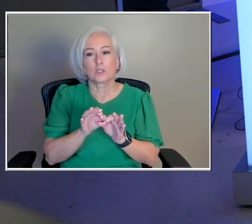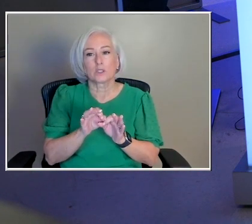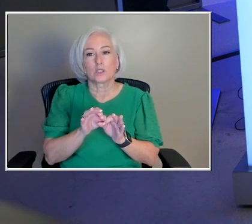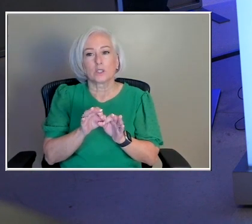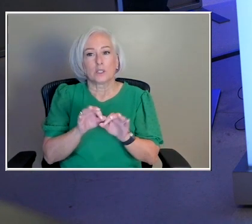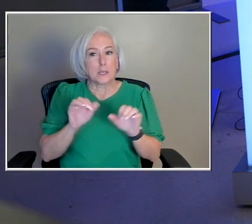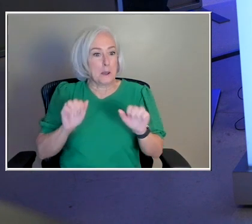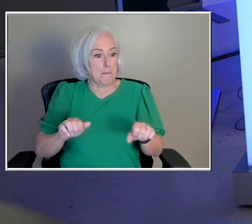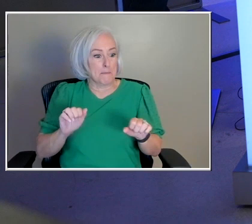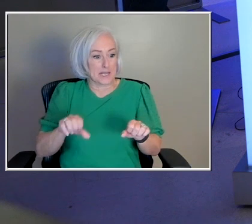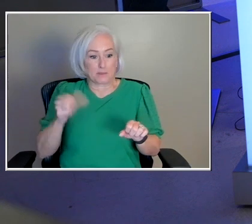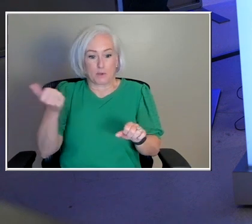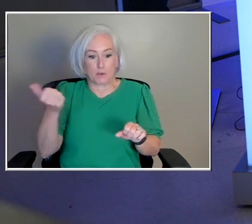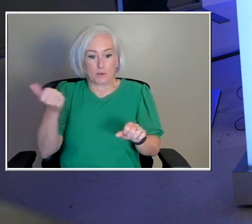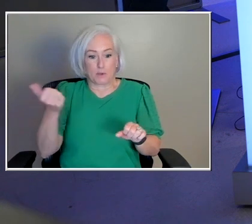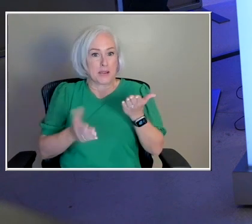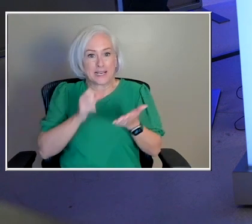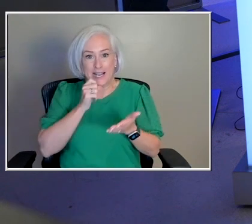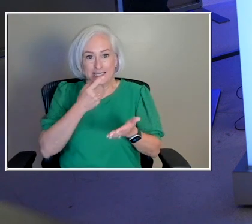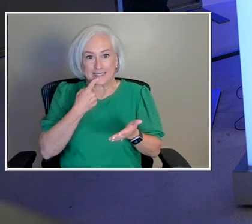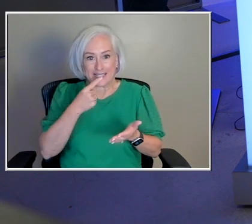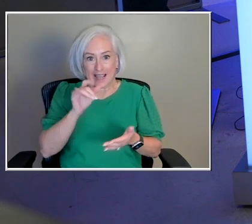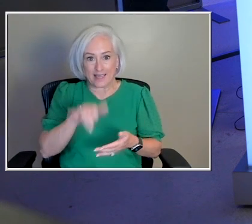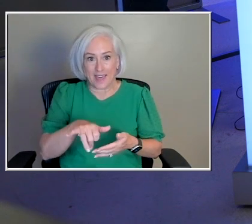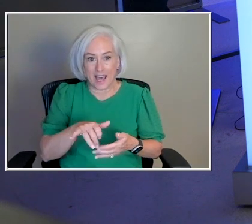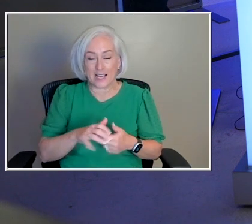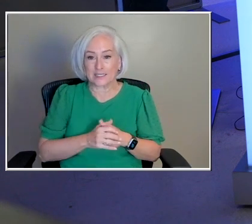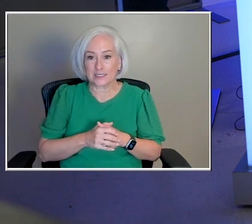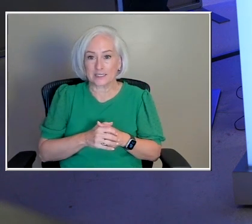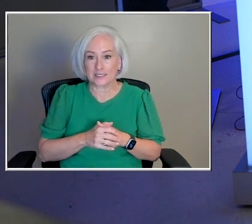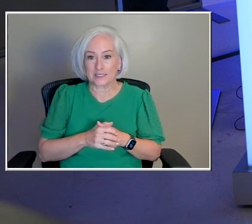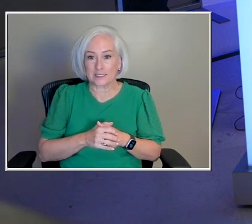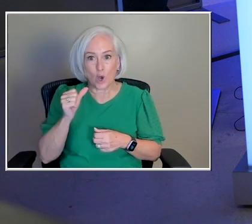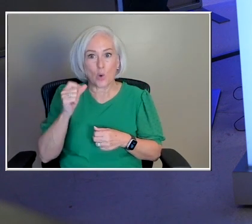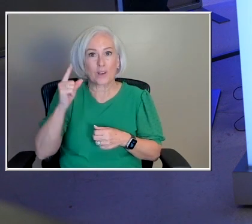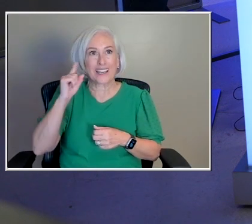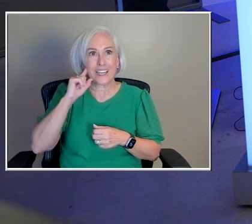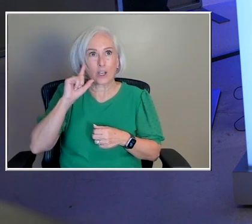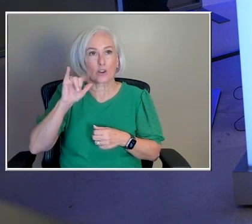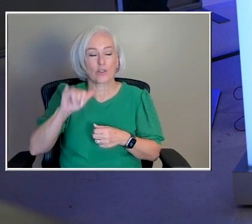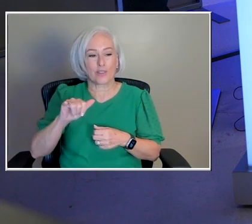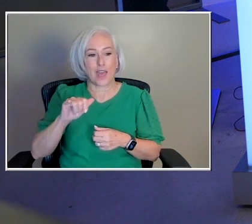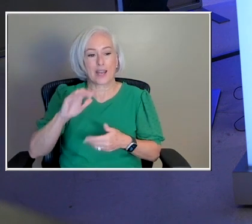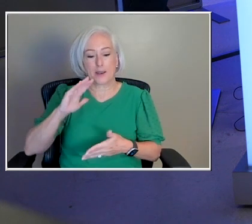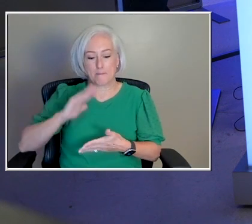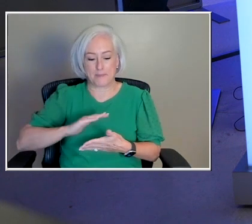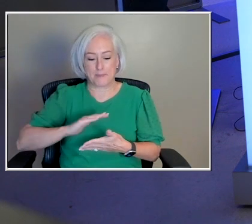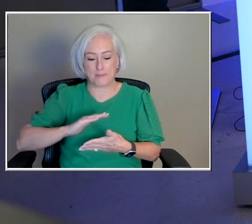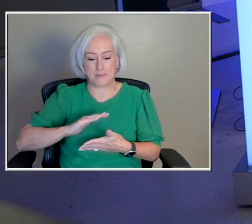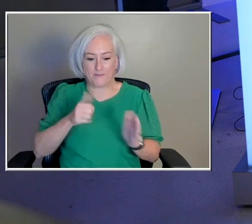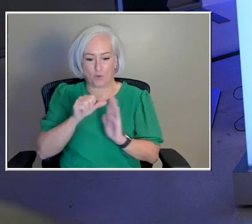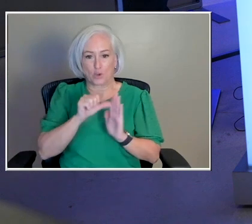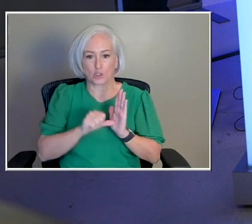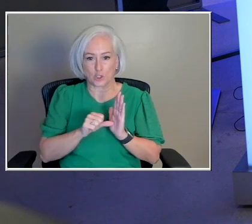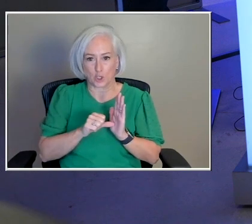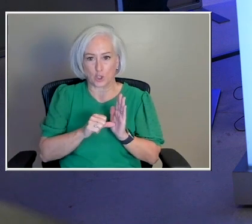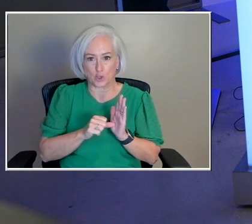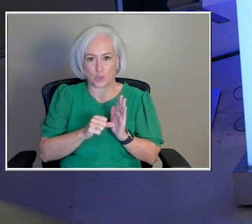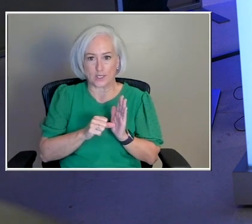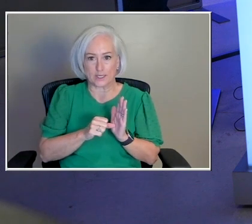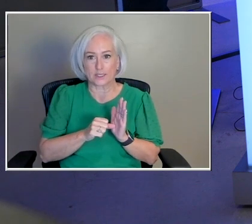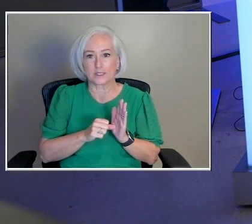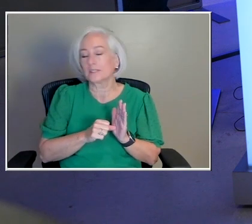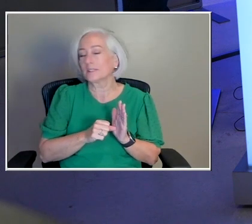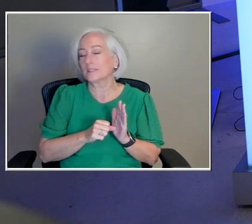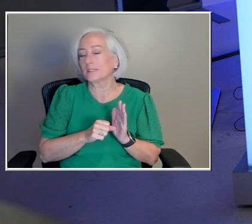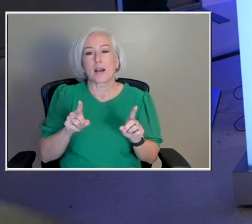doctors might not say that? You want to make sure that if you don't hear those words or that direction, Yeah, to be getting it is possible, or that they're not asking, but they take patients' words